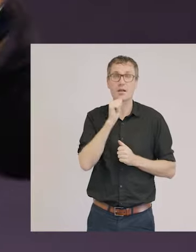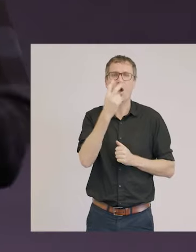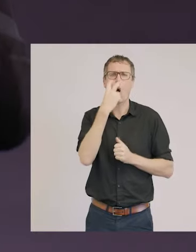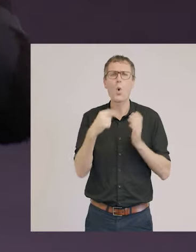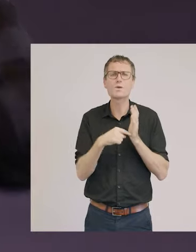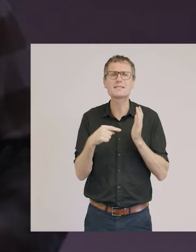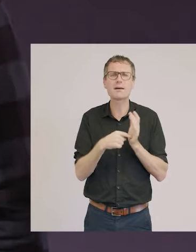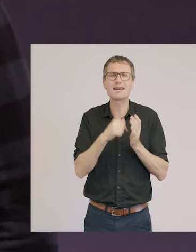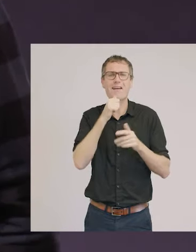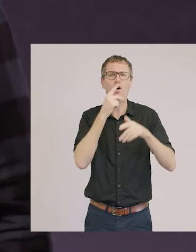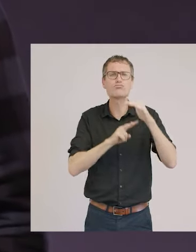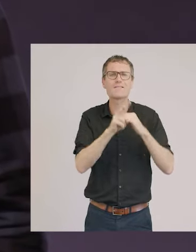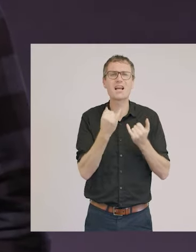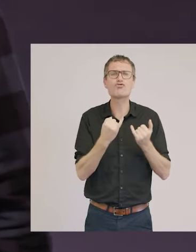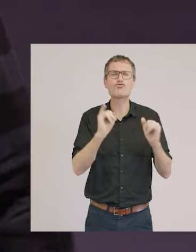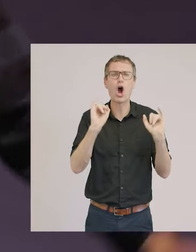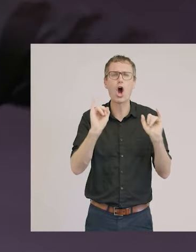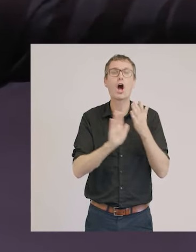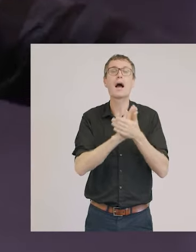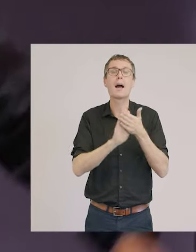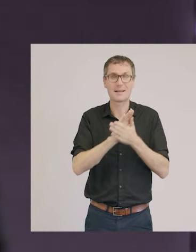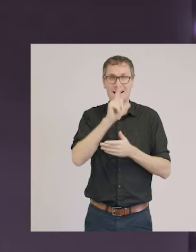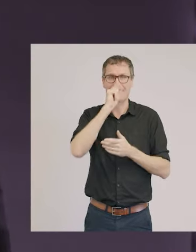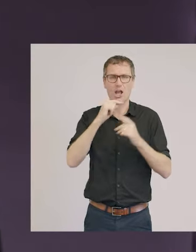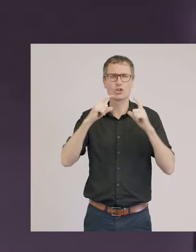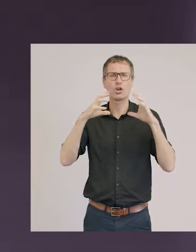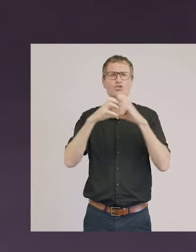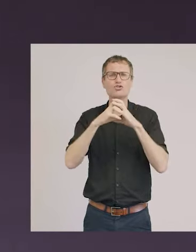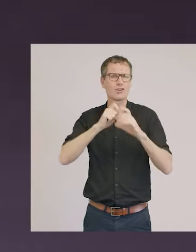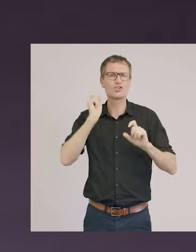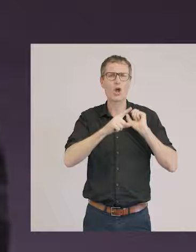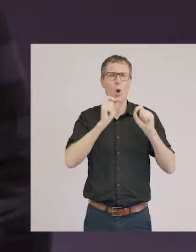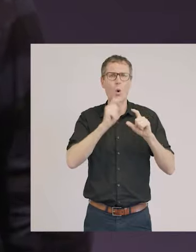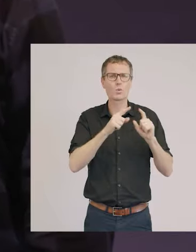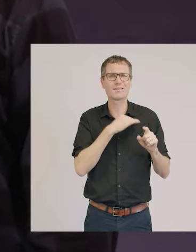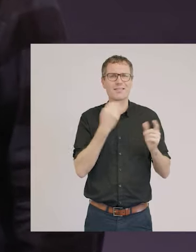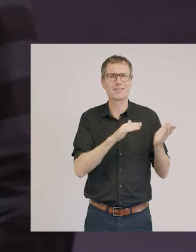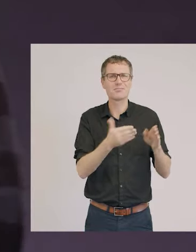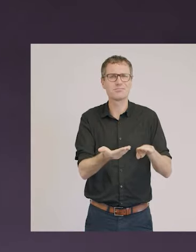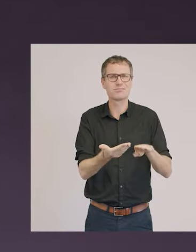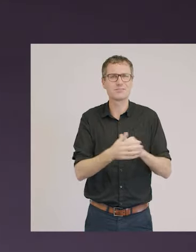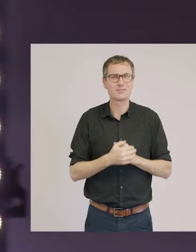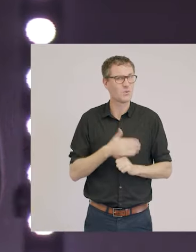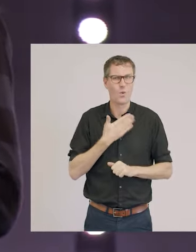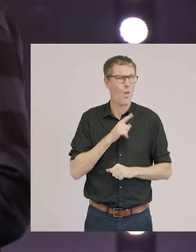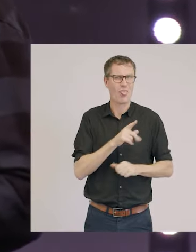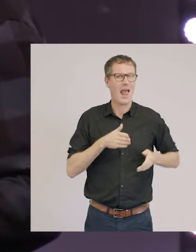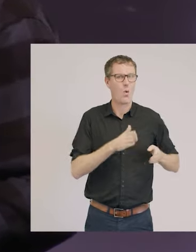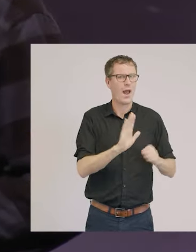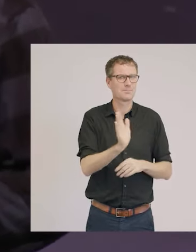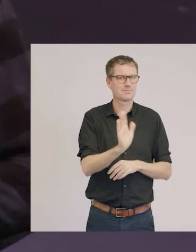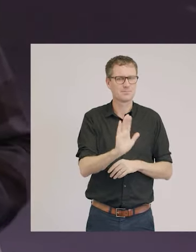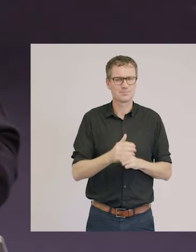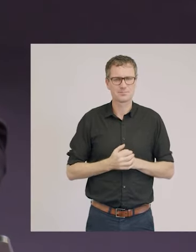right or they got stoned to death. I don't want to do the Old Testament way of doing things, because I don't have that much faith in myself to be able to get it